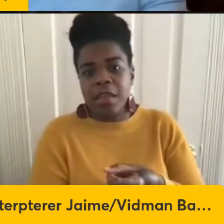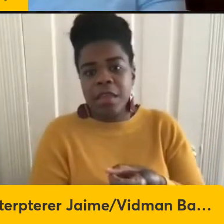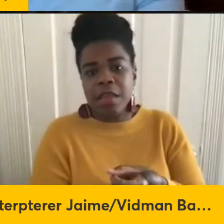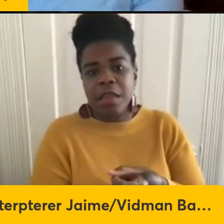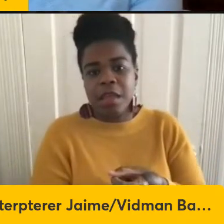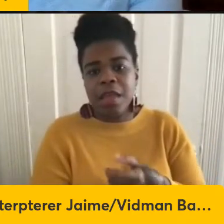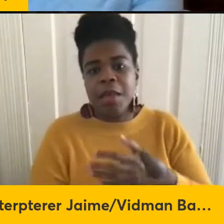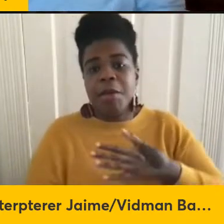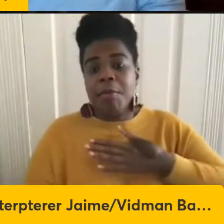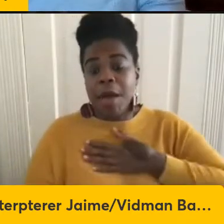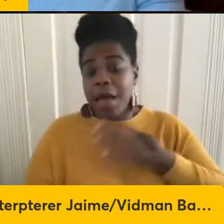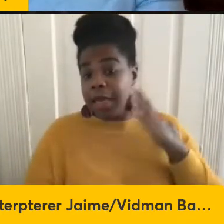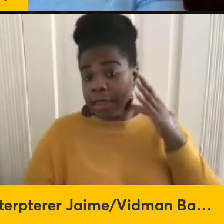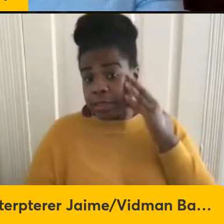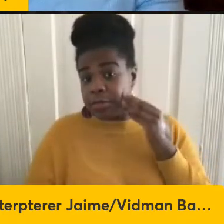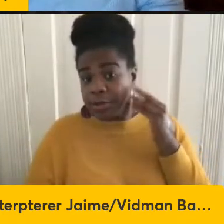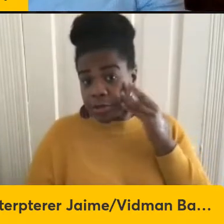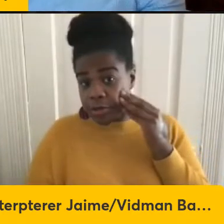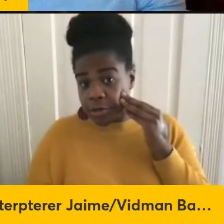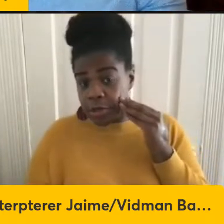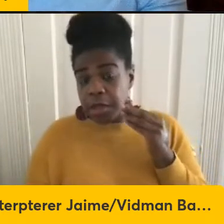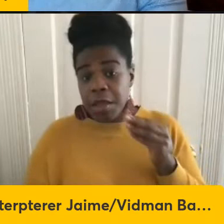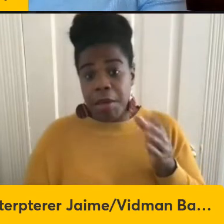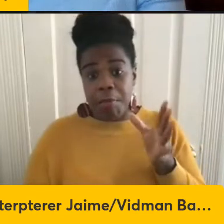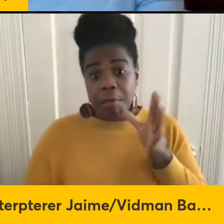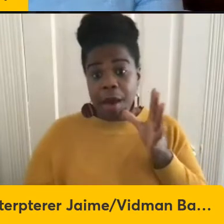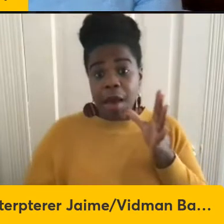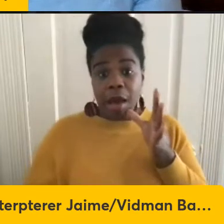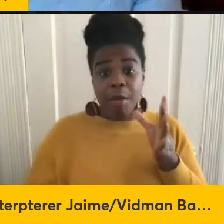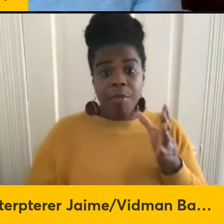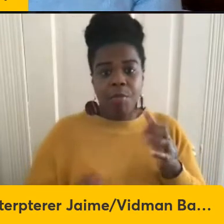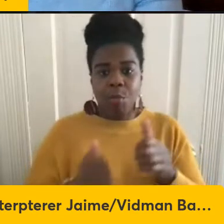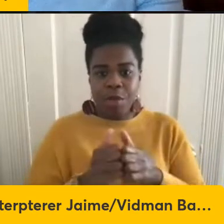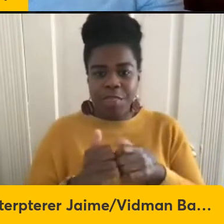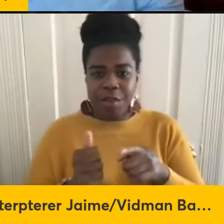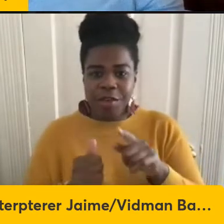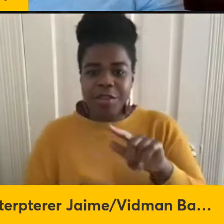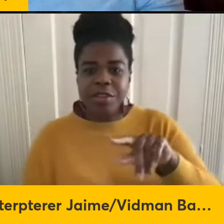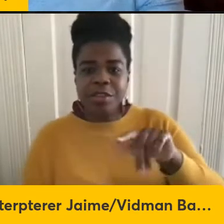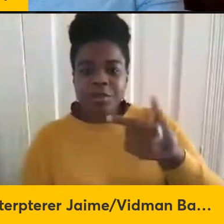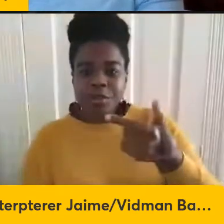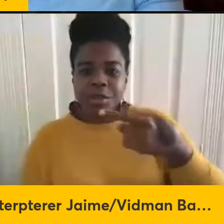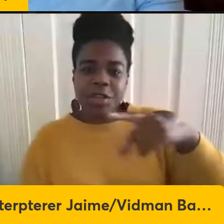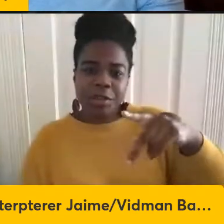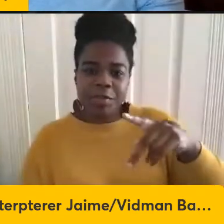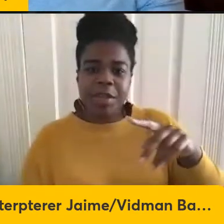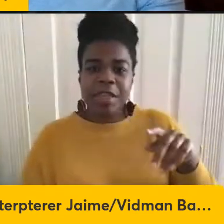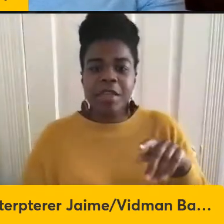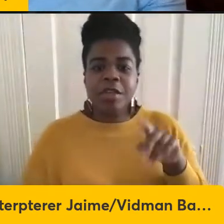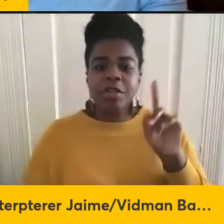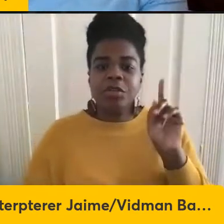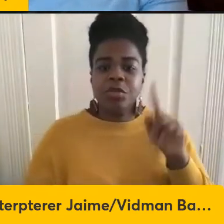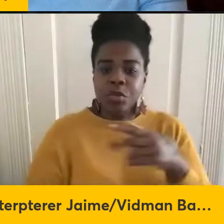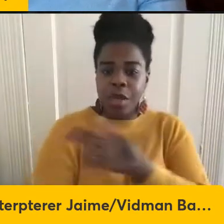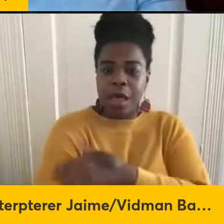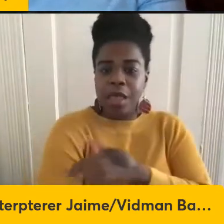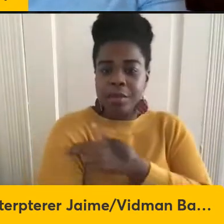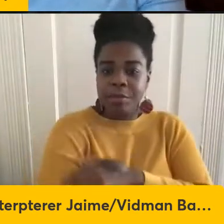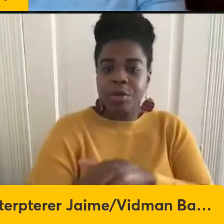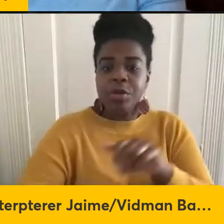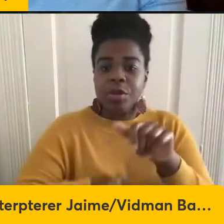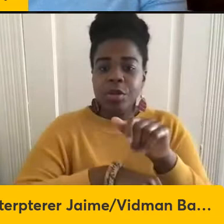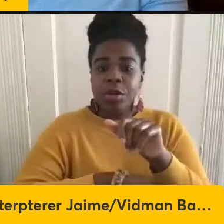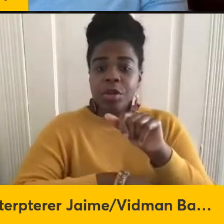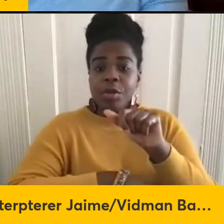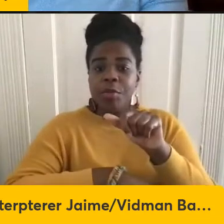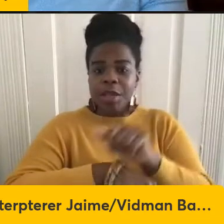the experiences of going with my mom, you know, to a GP practice and to her hospital appointments, and you see mum's